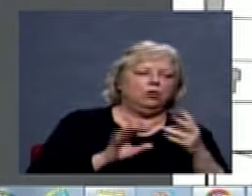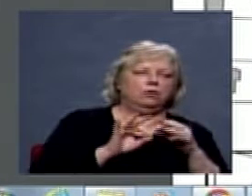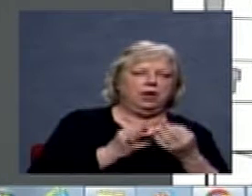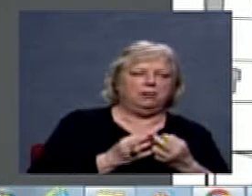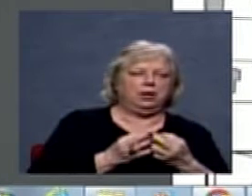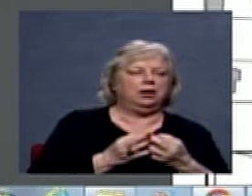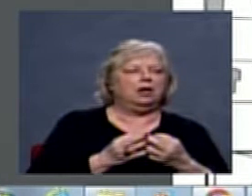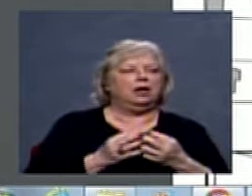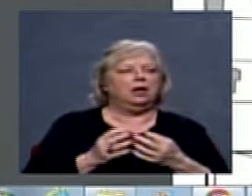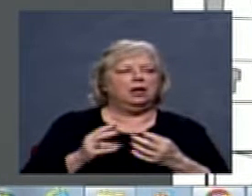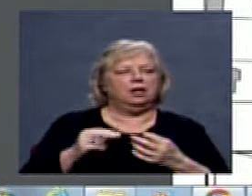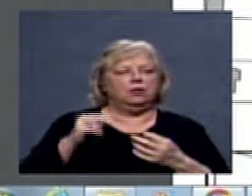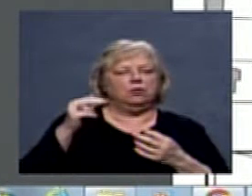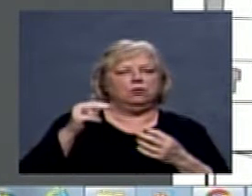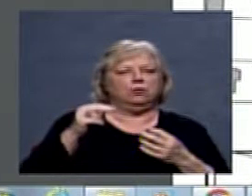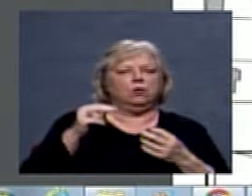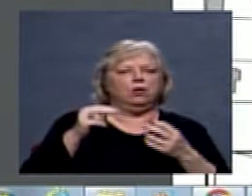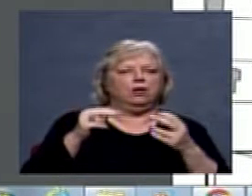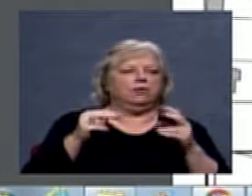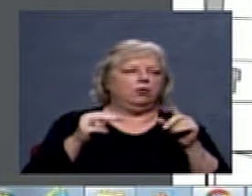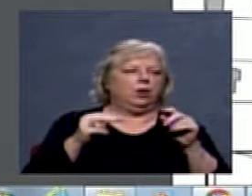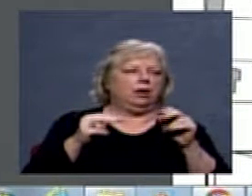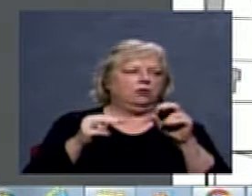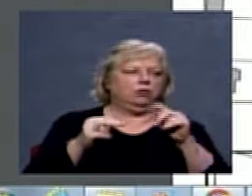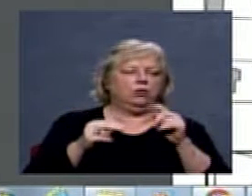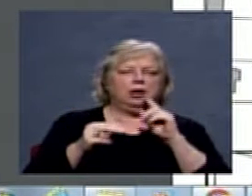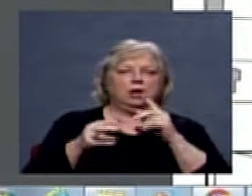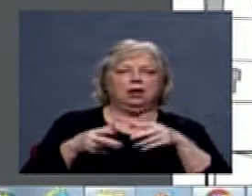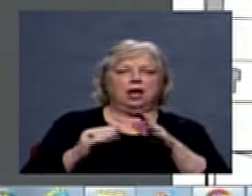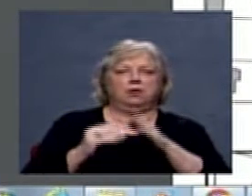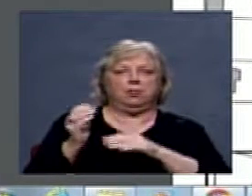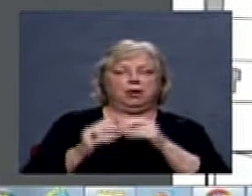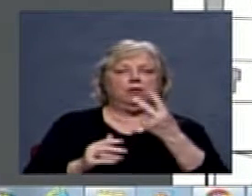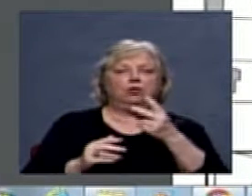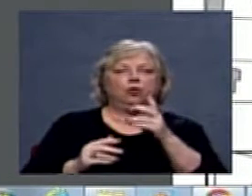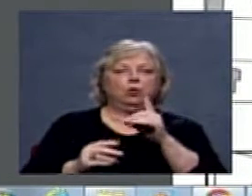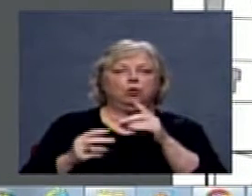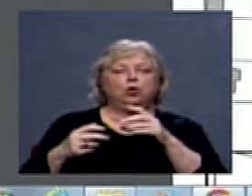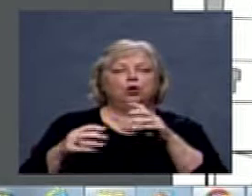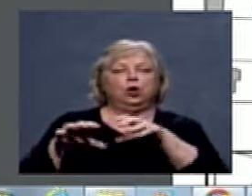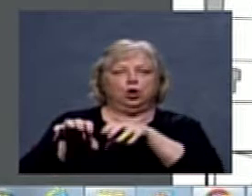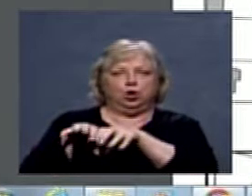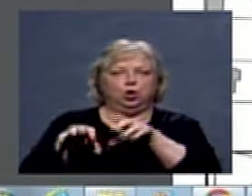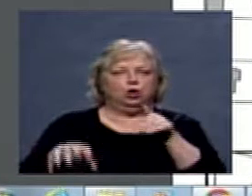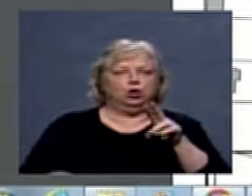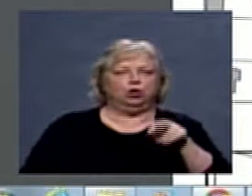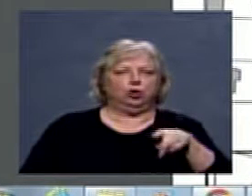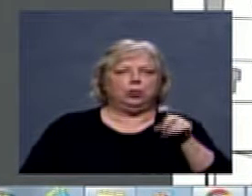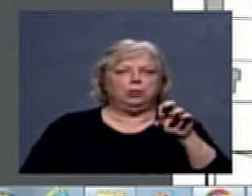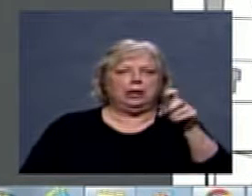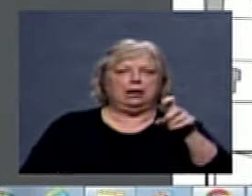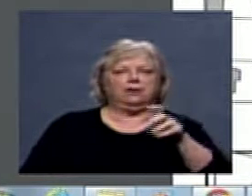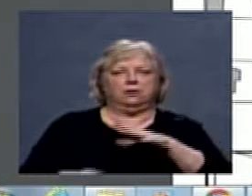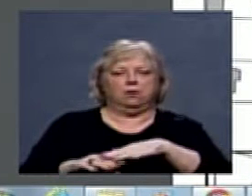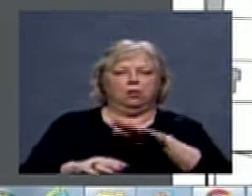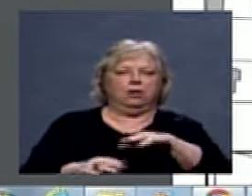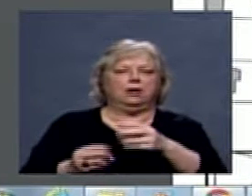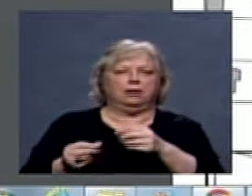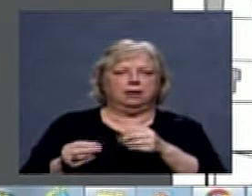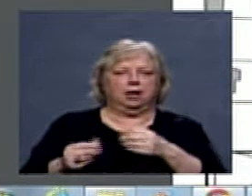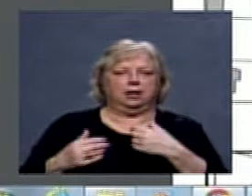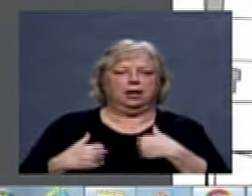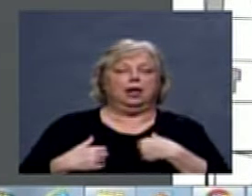20th Street. The rezoning is proposed to allow for the construction of 2 duplex structures on the site. The property is comprised of 2